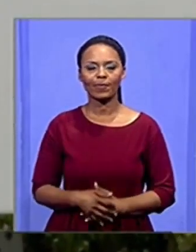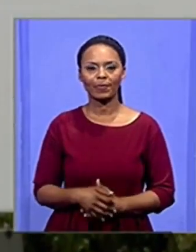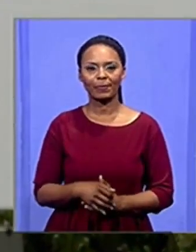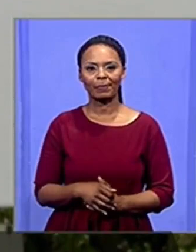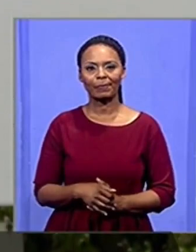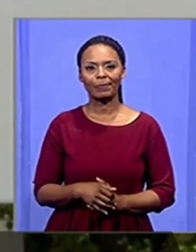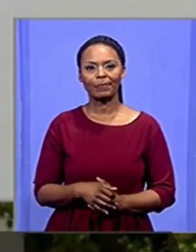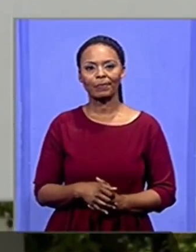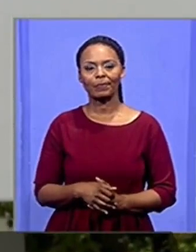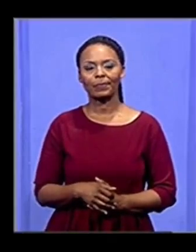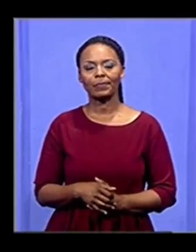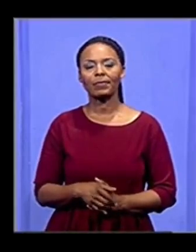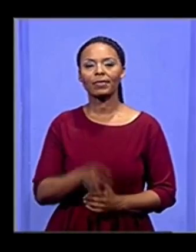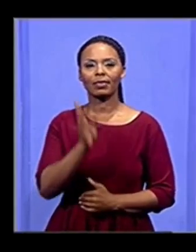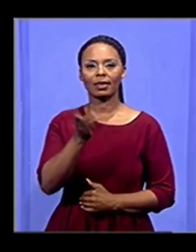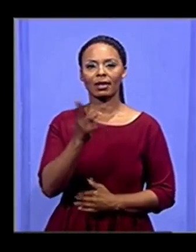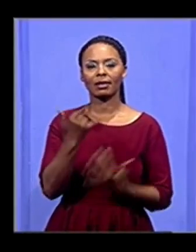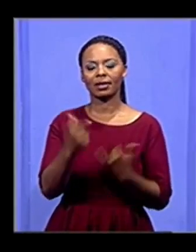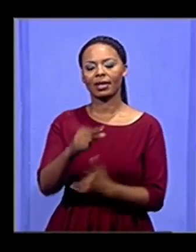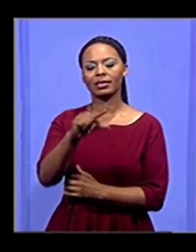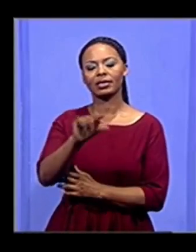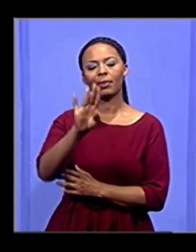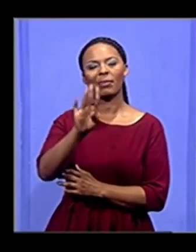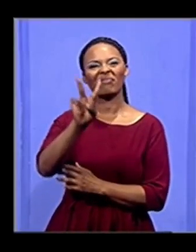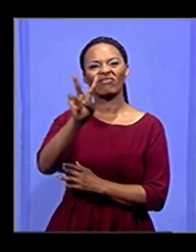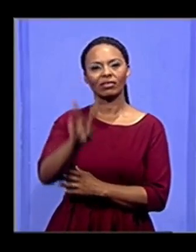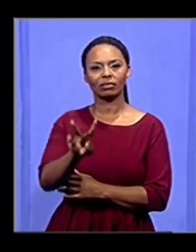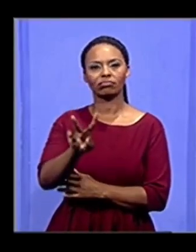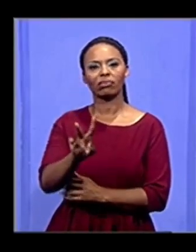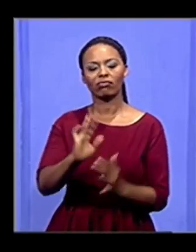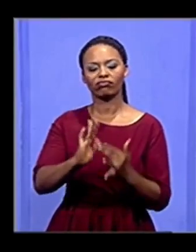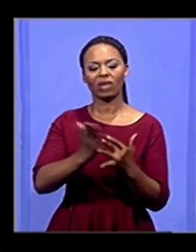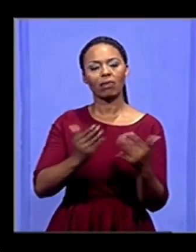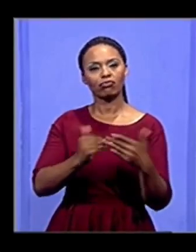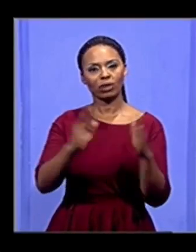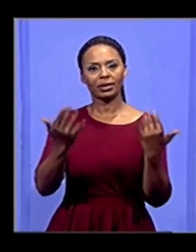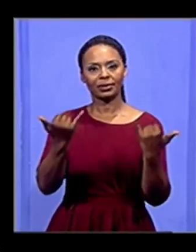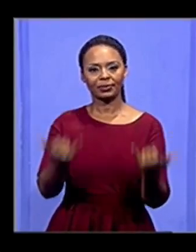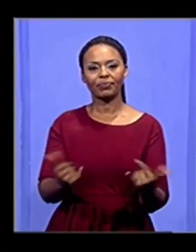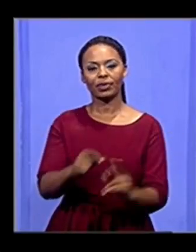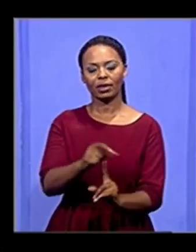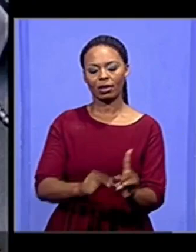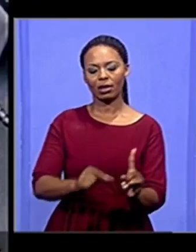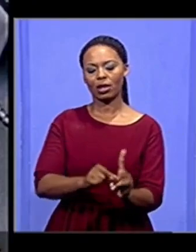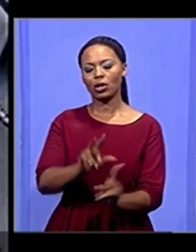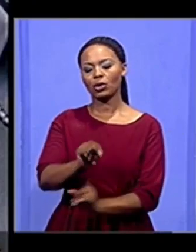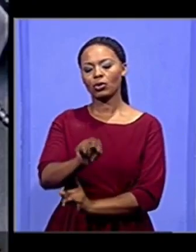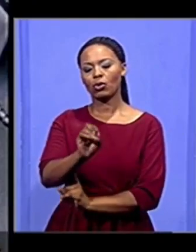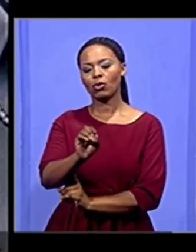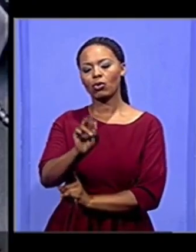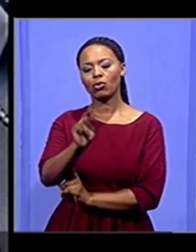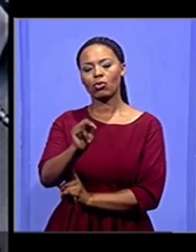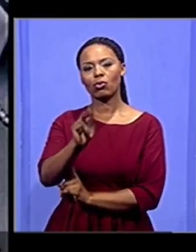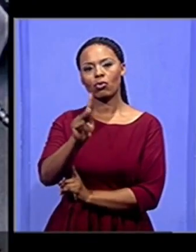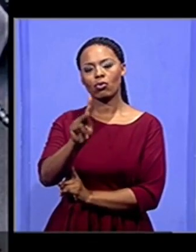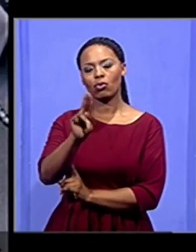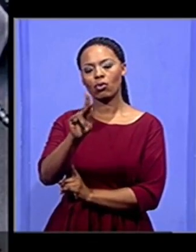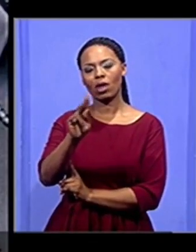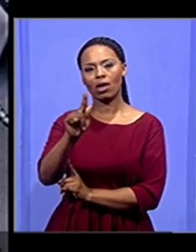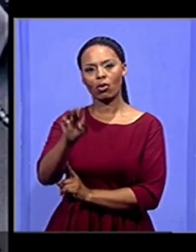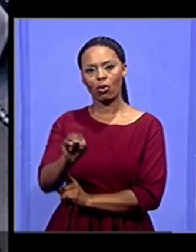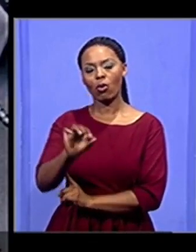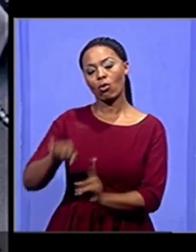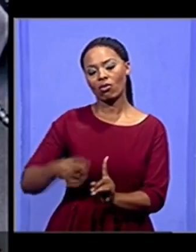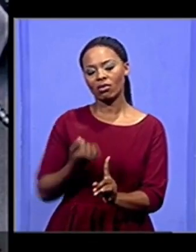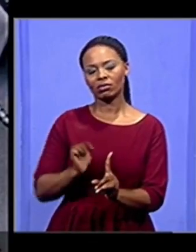Go begilwe molato o mongwe wa go amana le dikgaruru tša bong. Nonkulule ke motsweni wa mengwage 28 o bolailwe ke monna wa gagwe